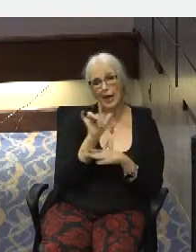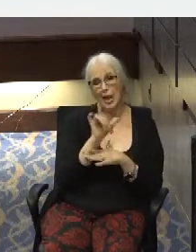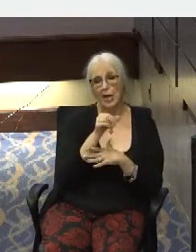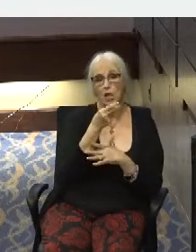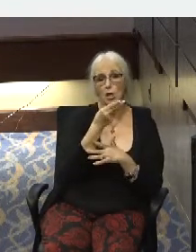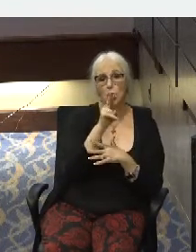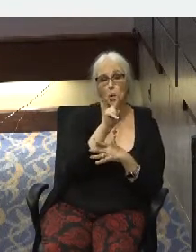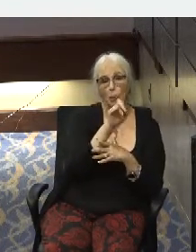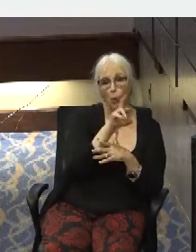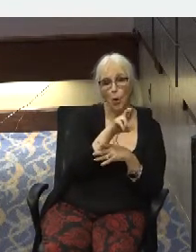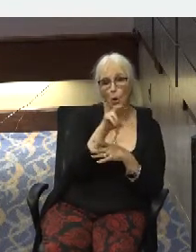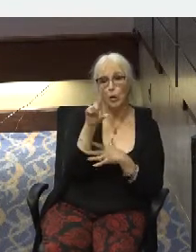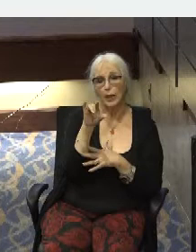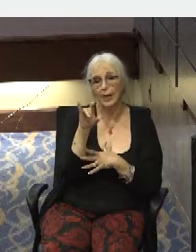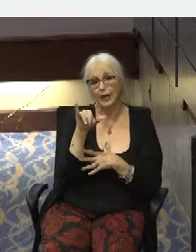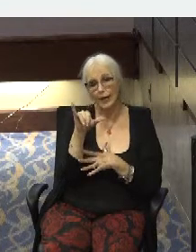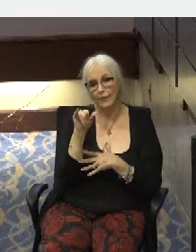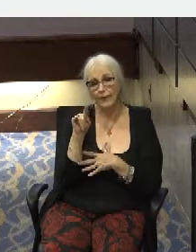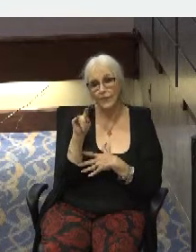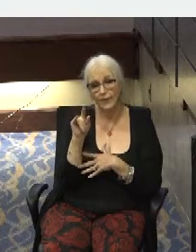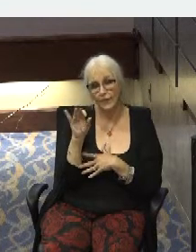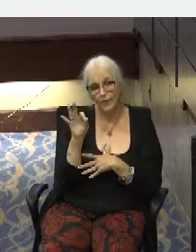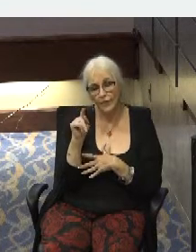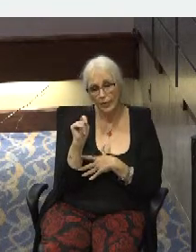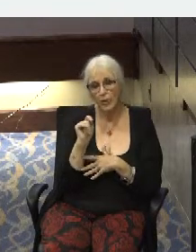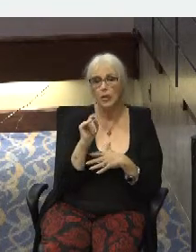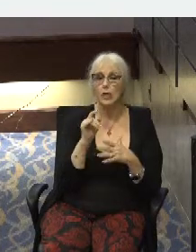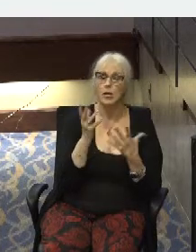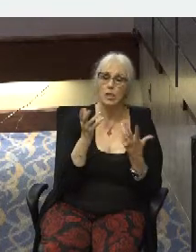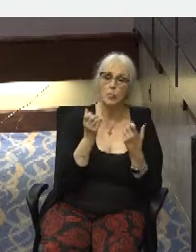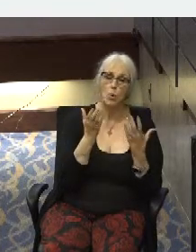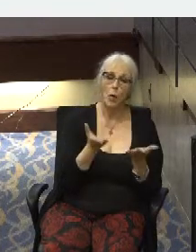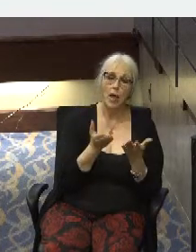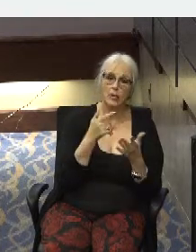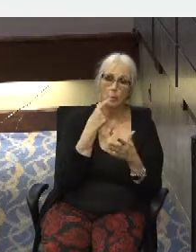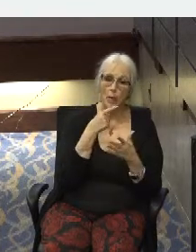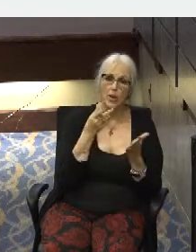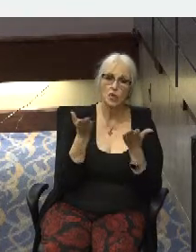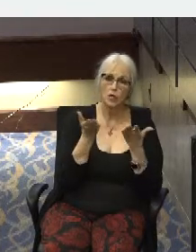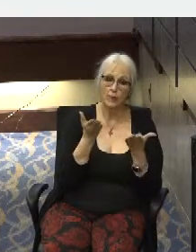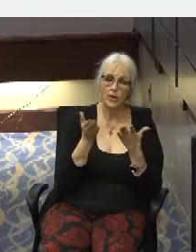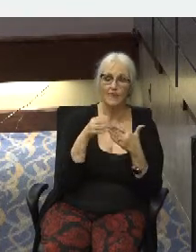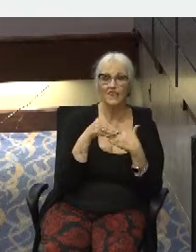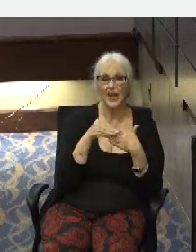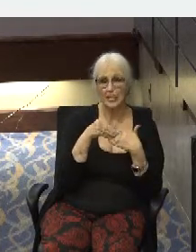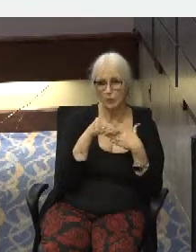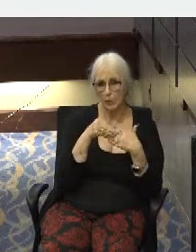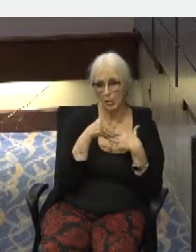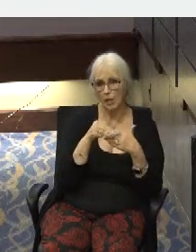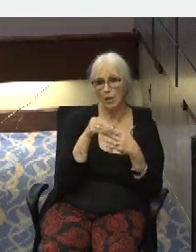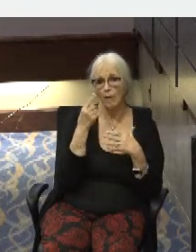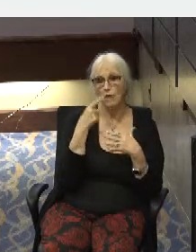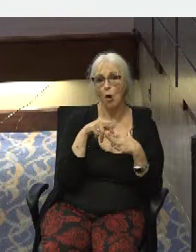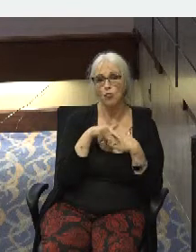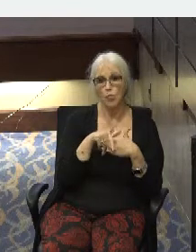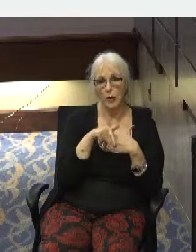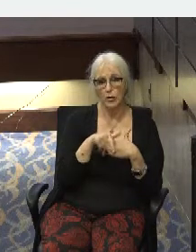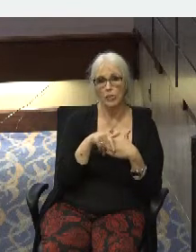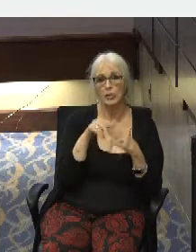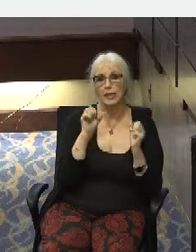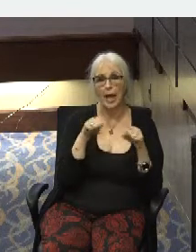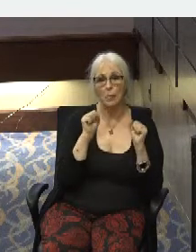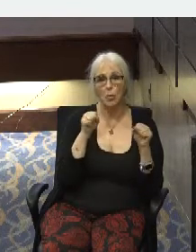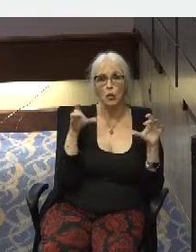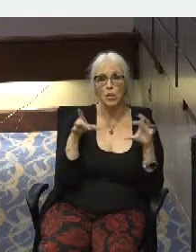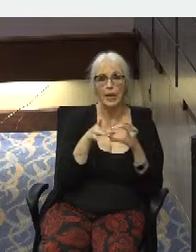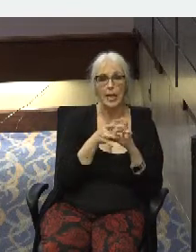but provided at the public transit level. So what this does is it provides flexibility to riders so that they're capable of